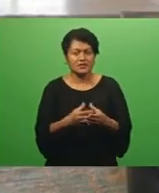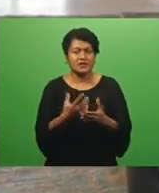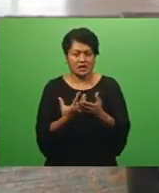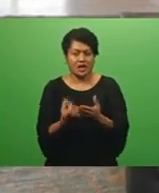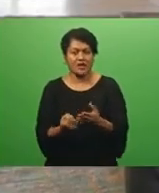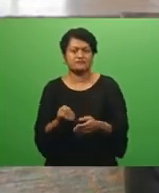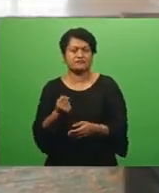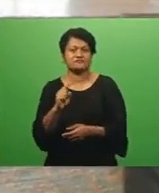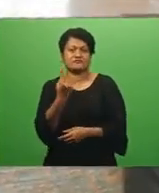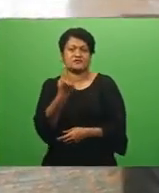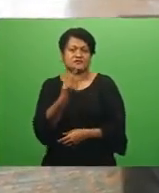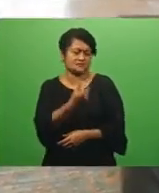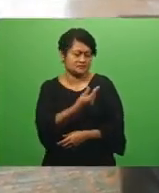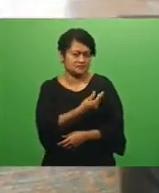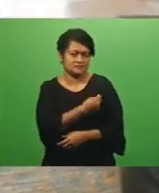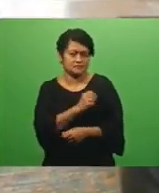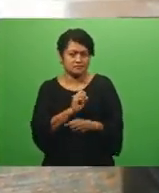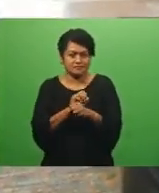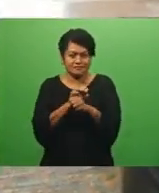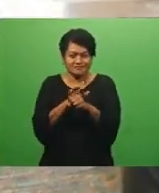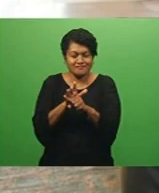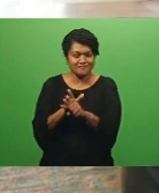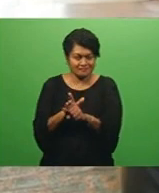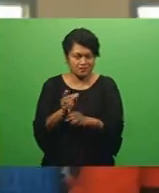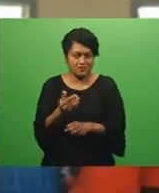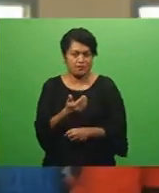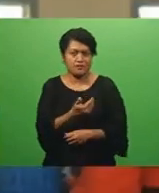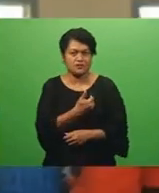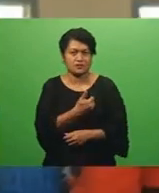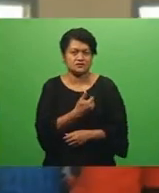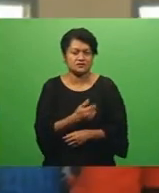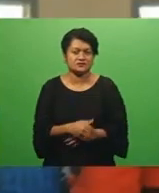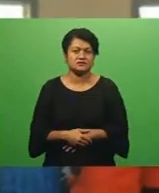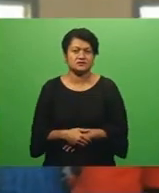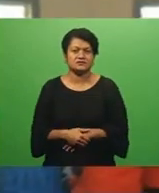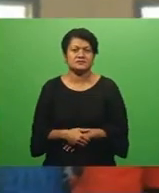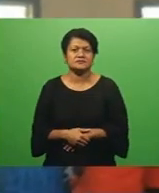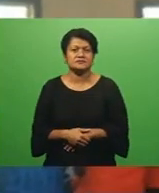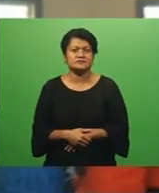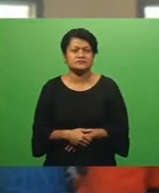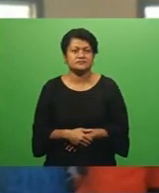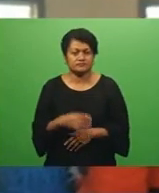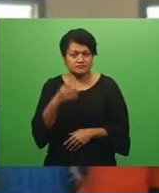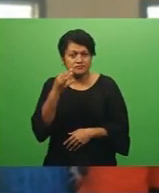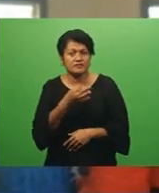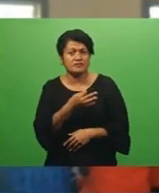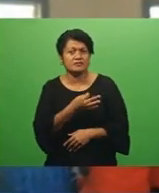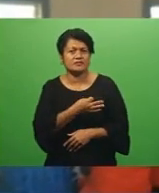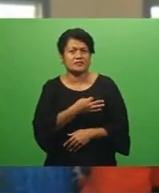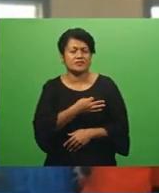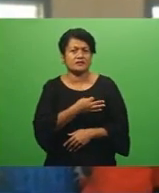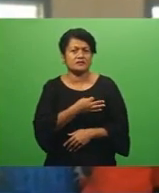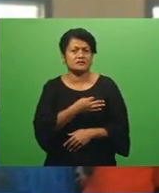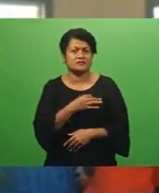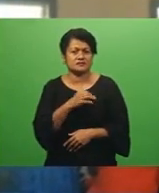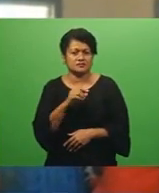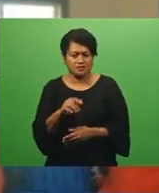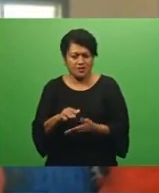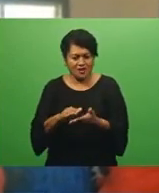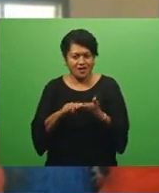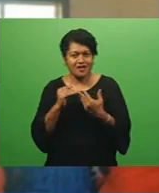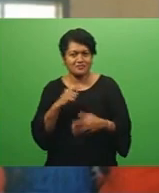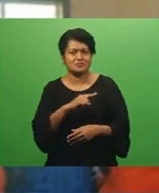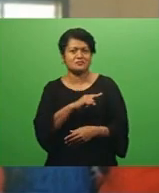dose of the COVID-19 vaccine this morning. We believe that this vaccination will help us,